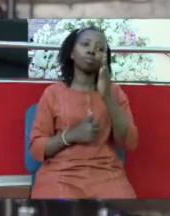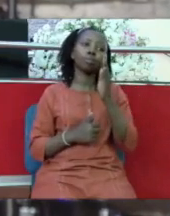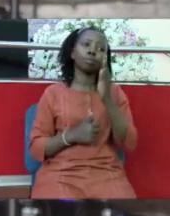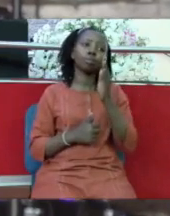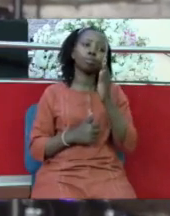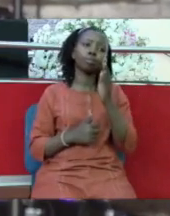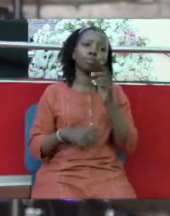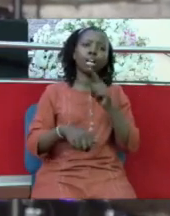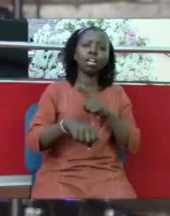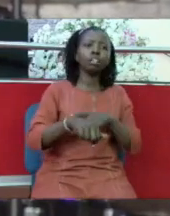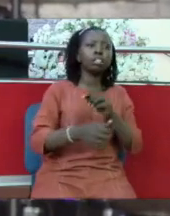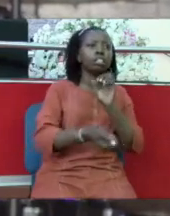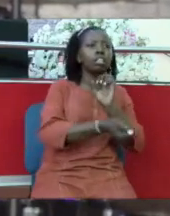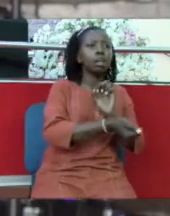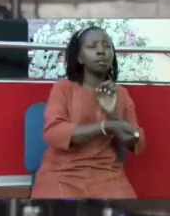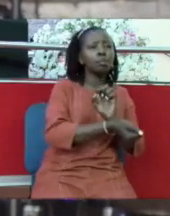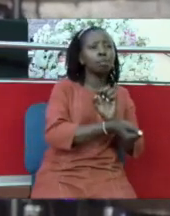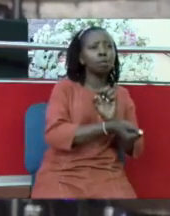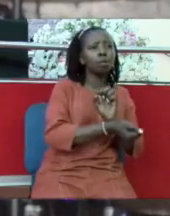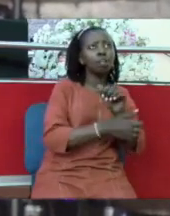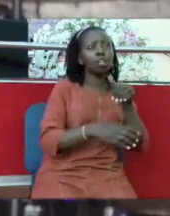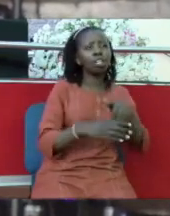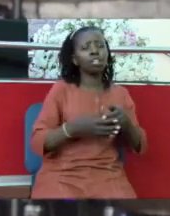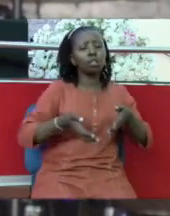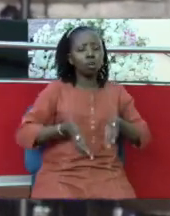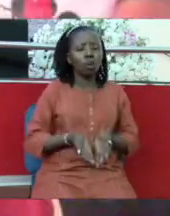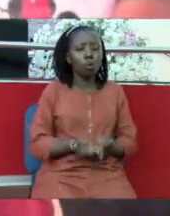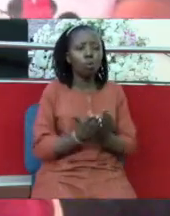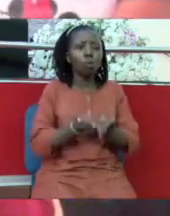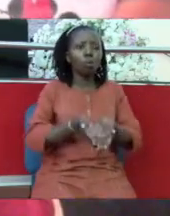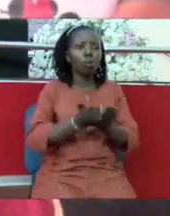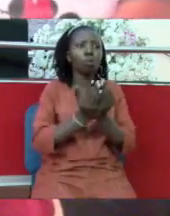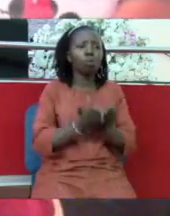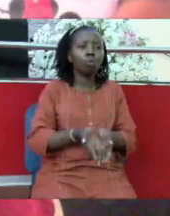When Paul was in a shipwreck,